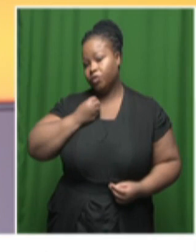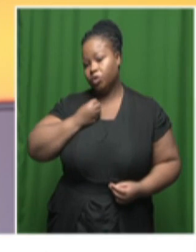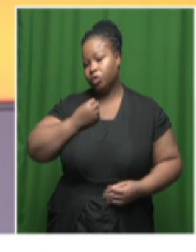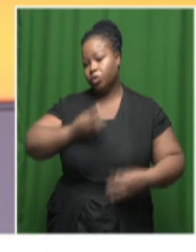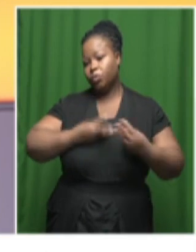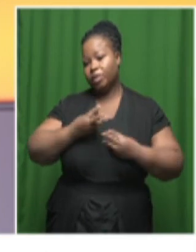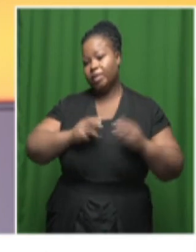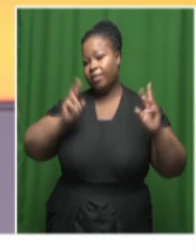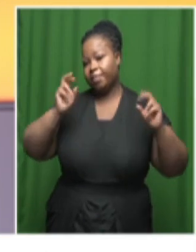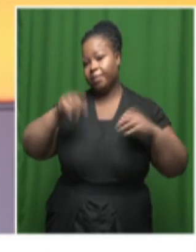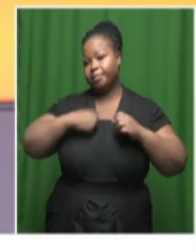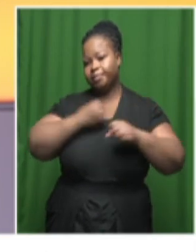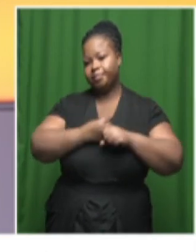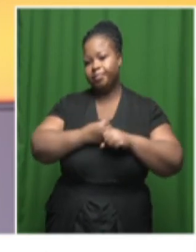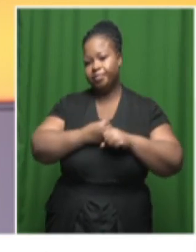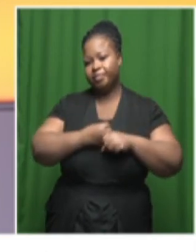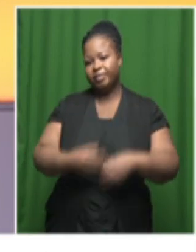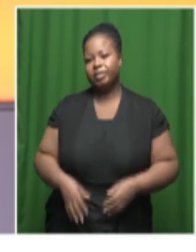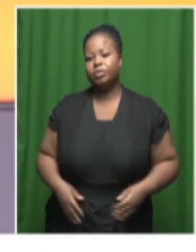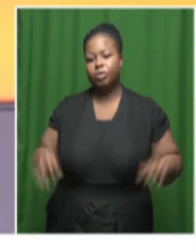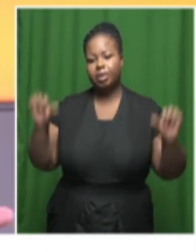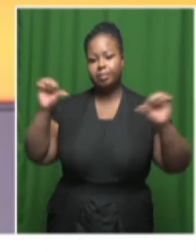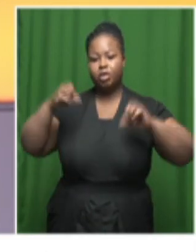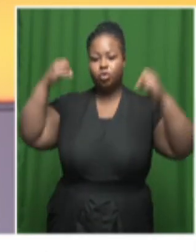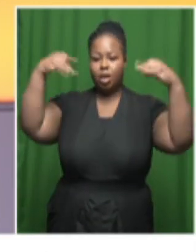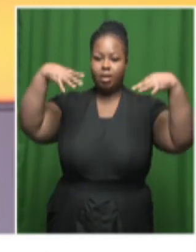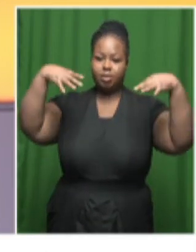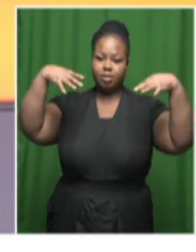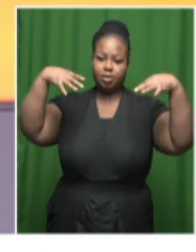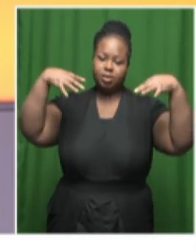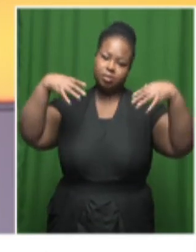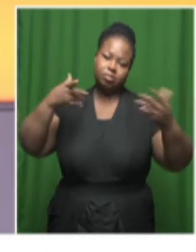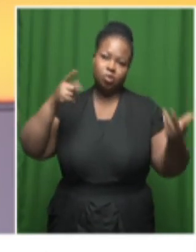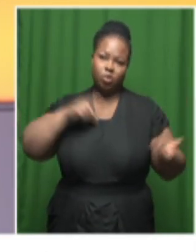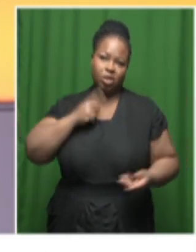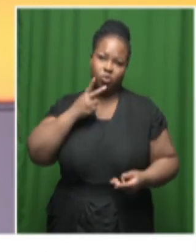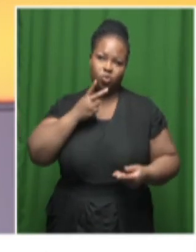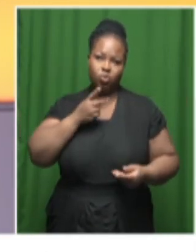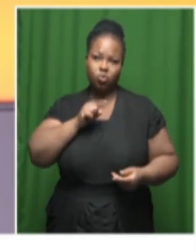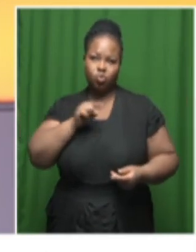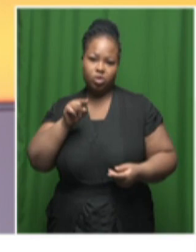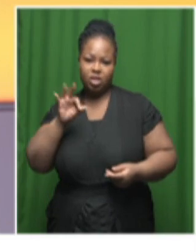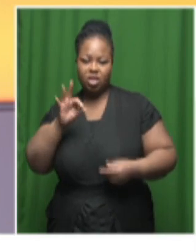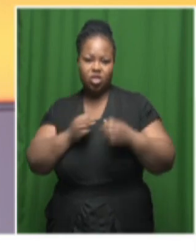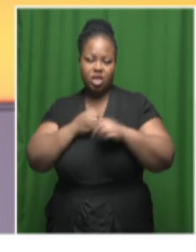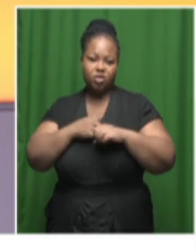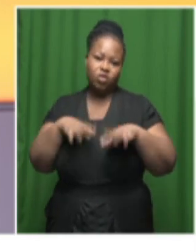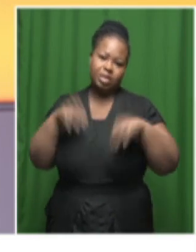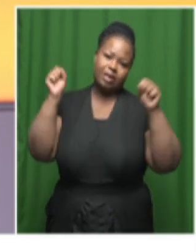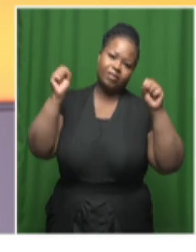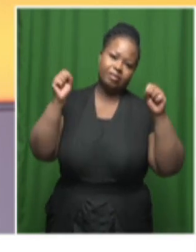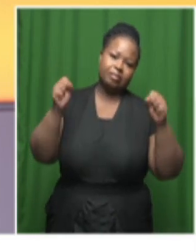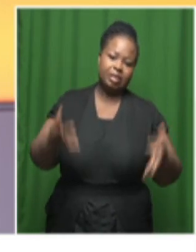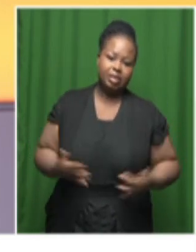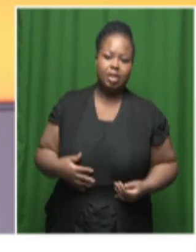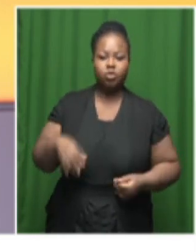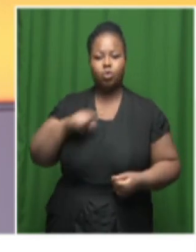year's theme was about coming back into the light, so lights up after 2-3 years of darkness. And Maria Paula's work